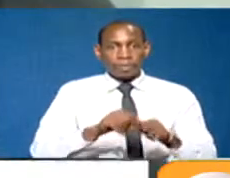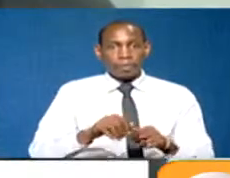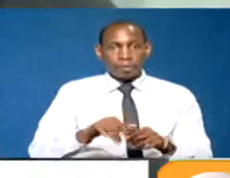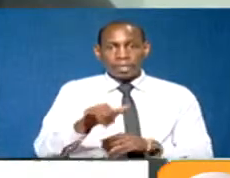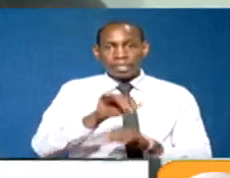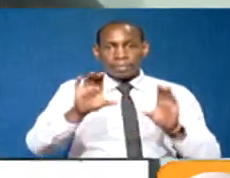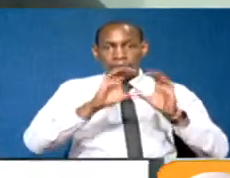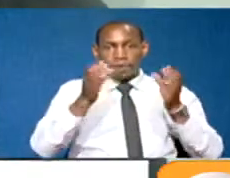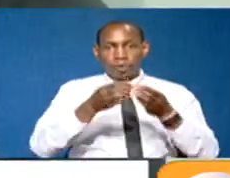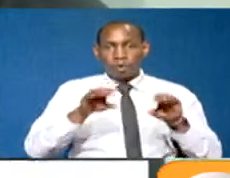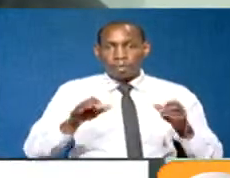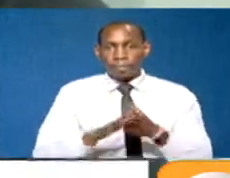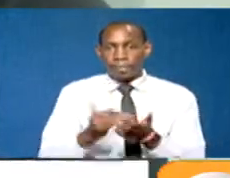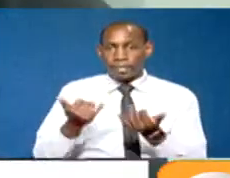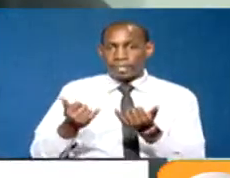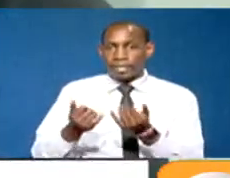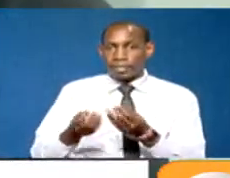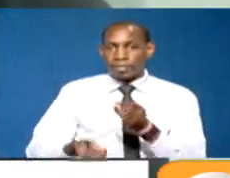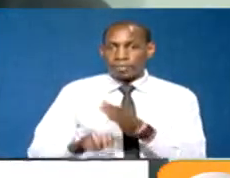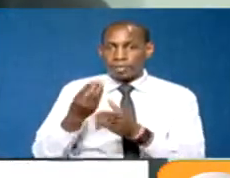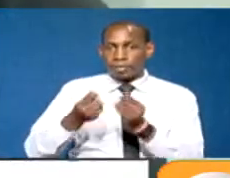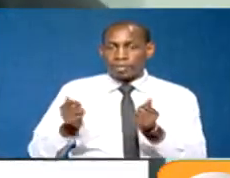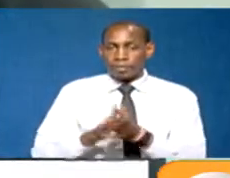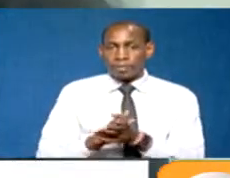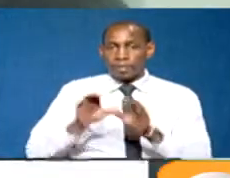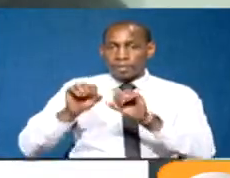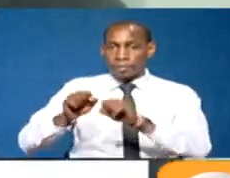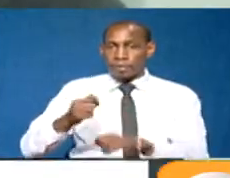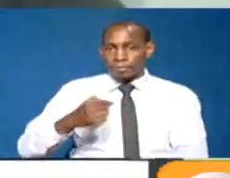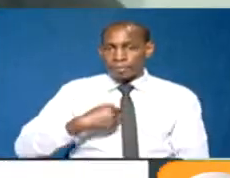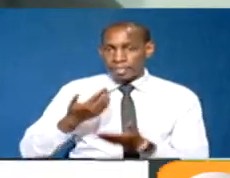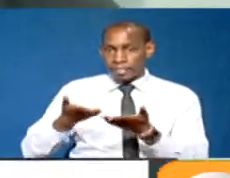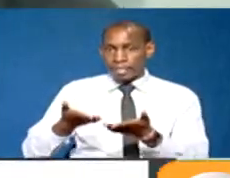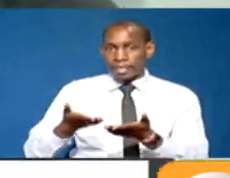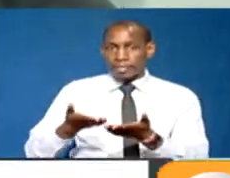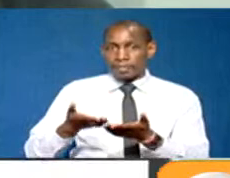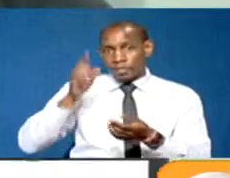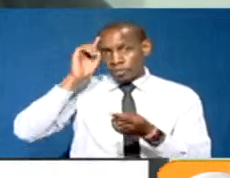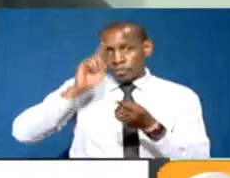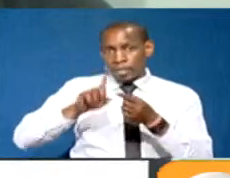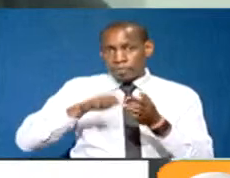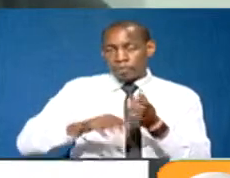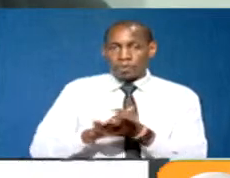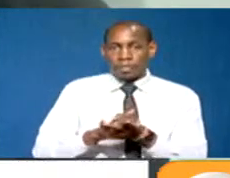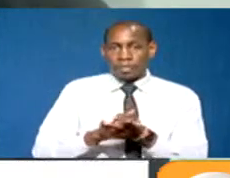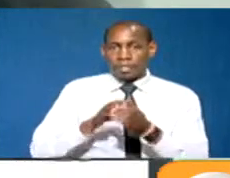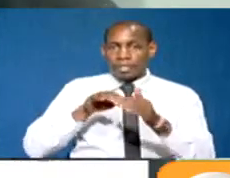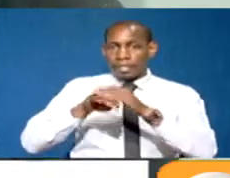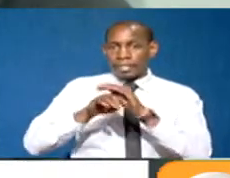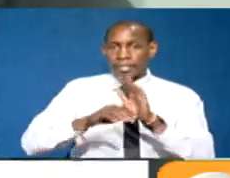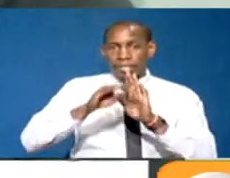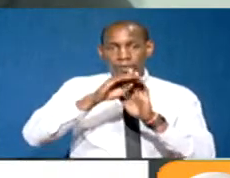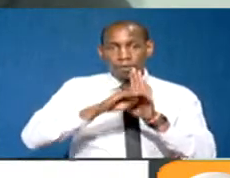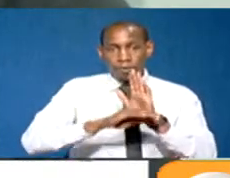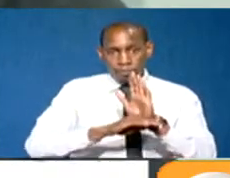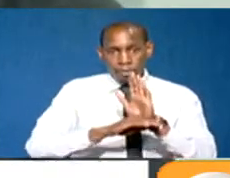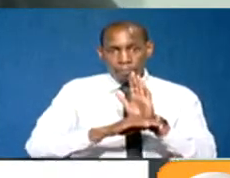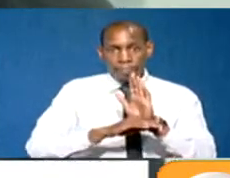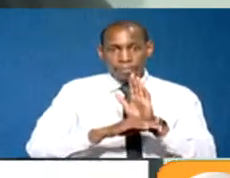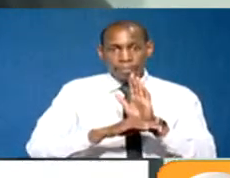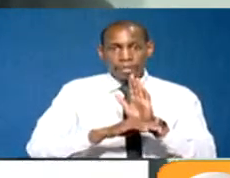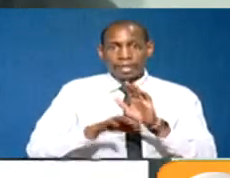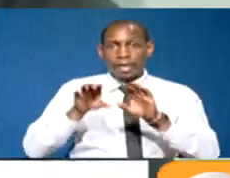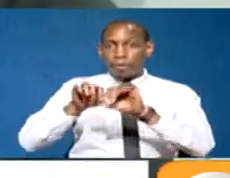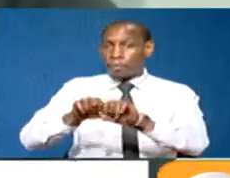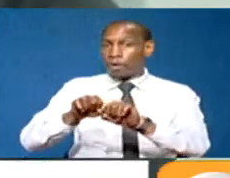Currently, we've developed a solution by the name of BookMeNow.biz, which we intend to be the go-to platform for scheduling and